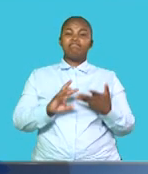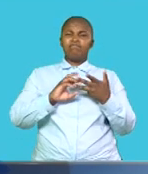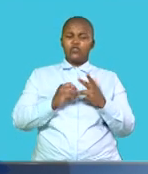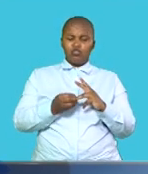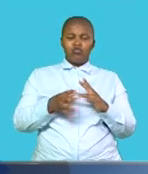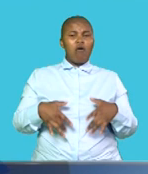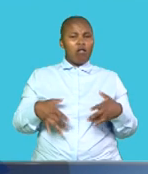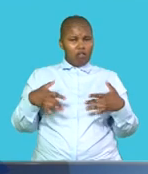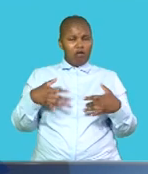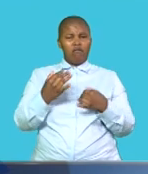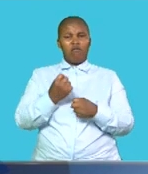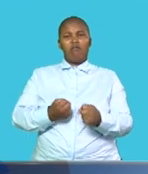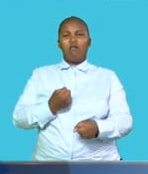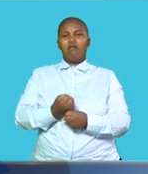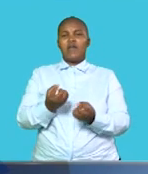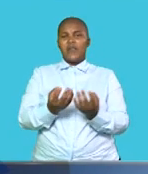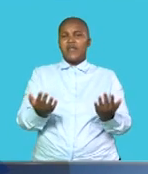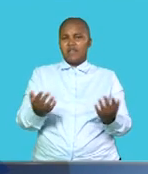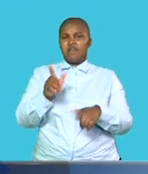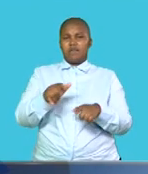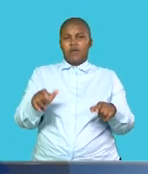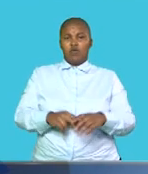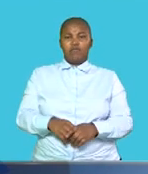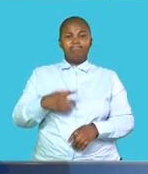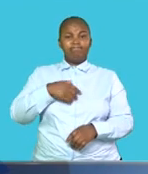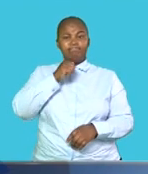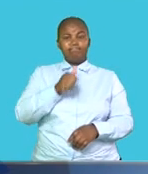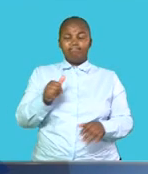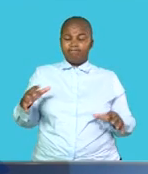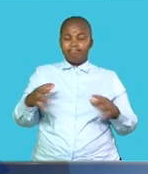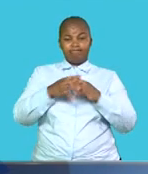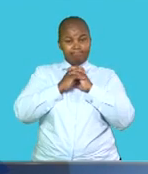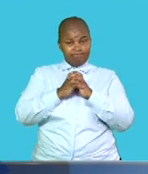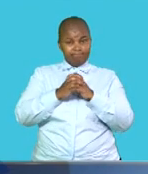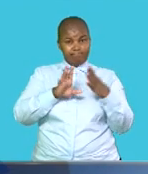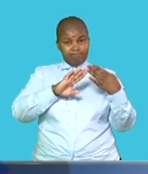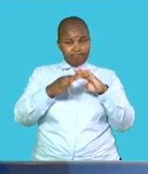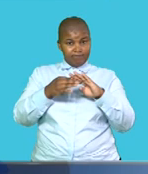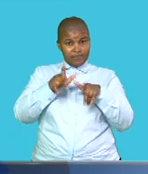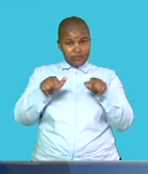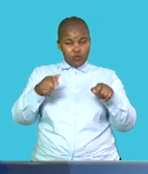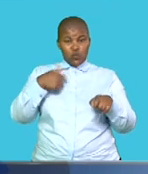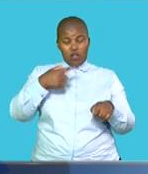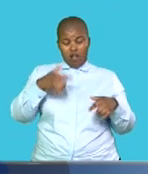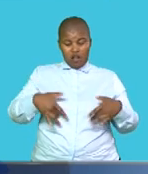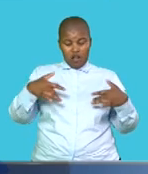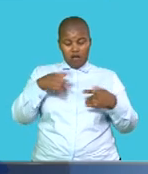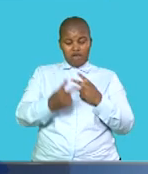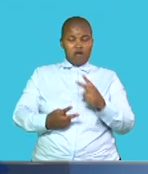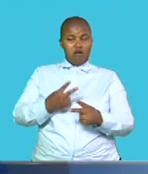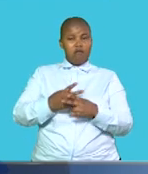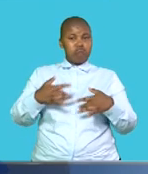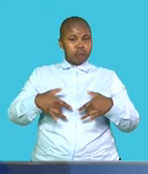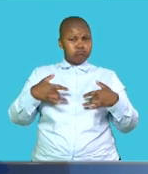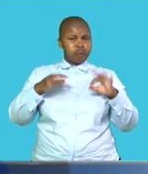back. We are saying together as citizens and together with citizens, we can claim our lives back. We cannot live